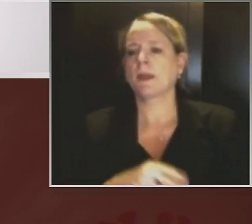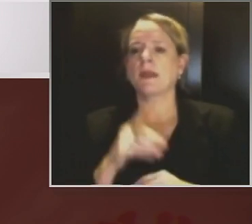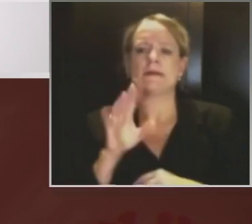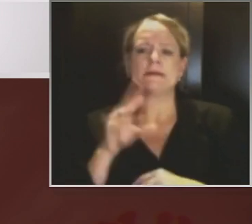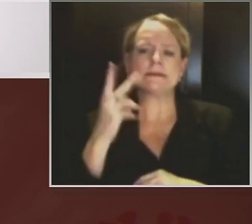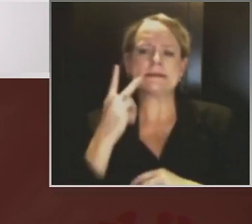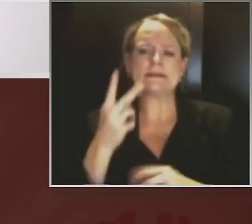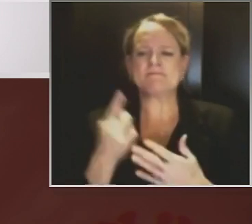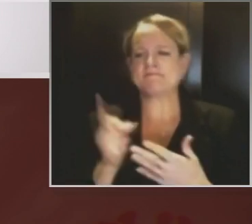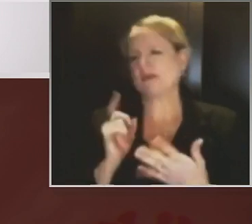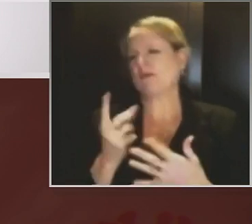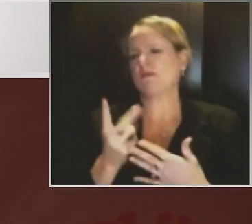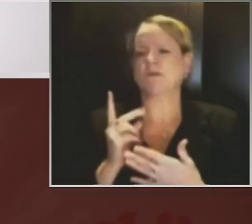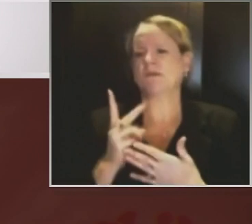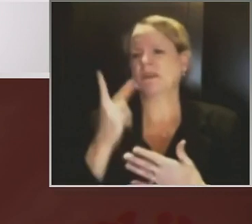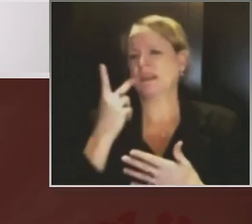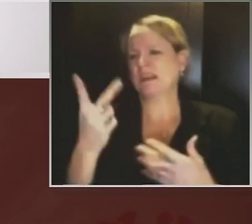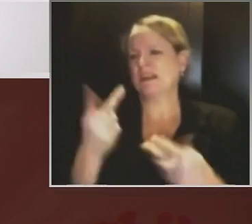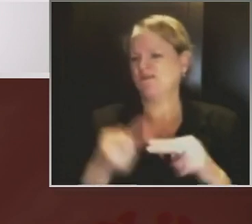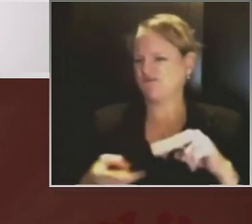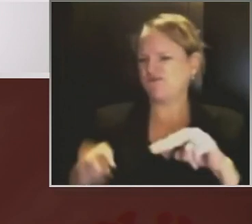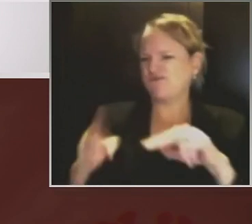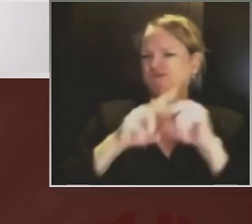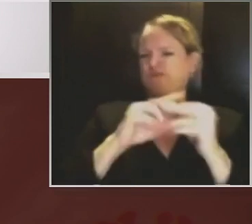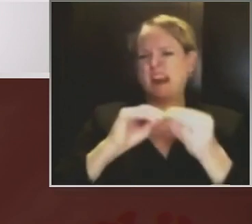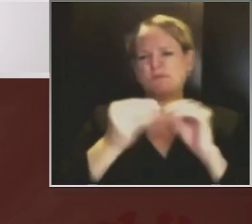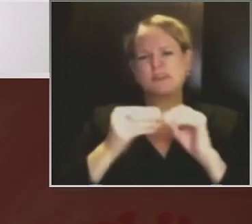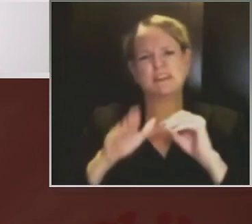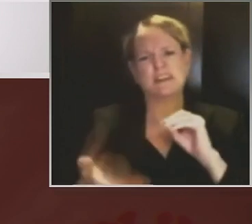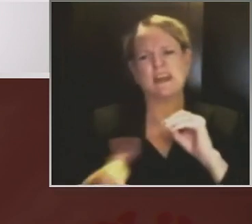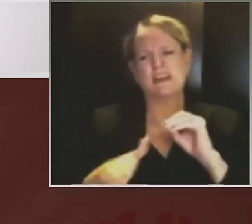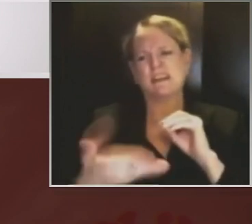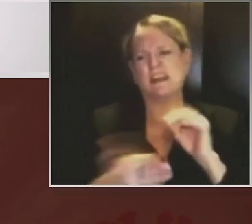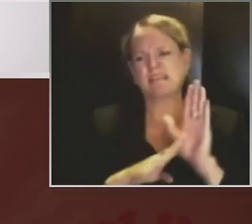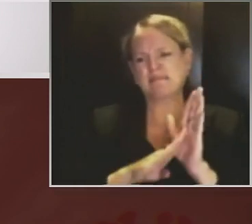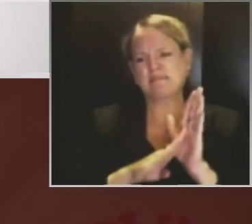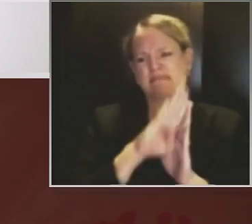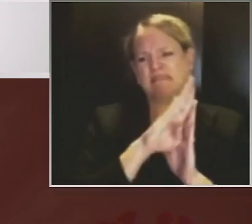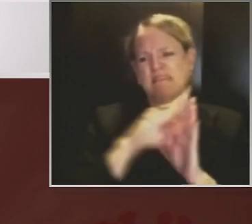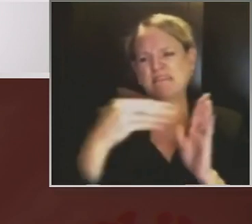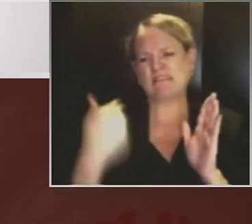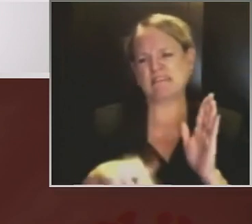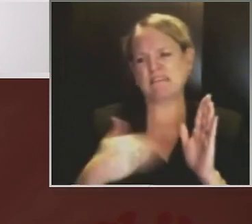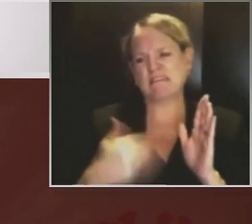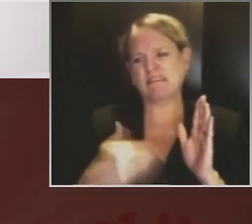deaths weren't really going up at that time? Or can you explain why we've seen this slight jump over the last few days?